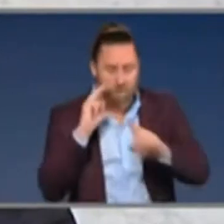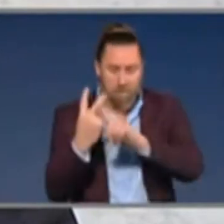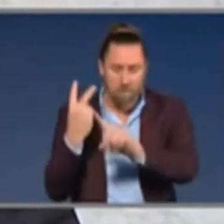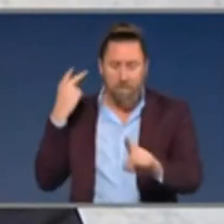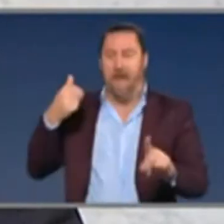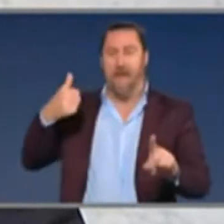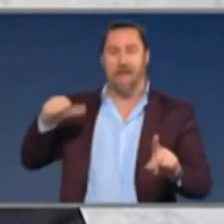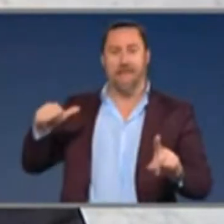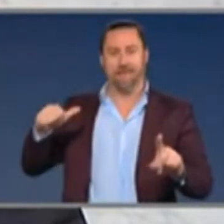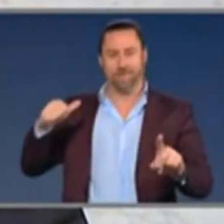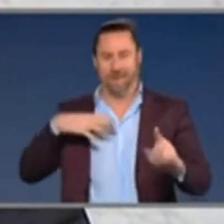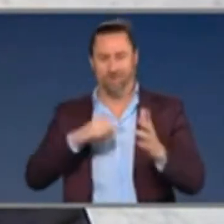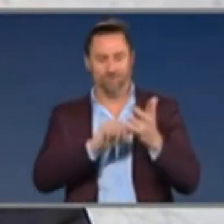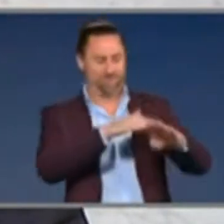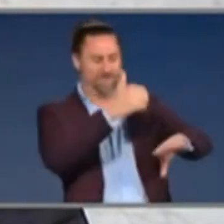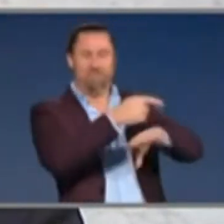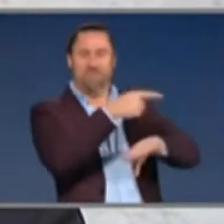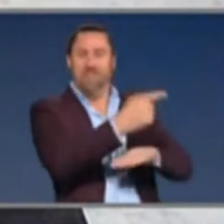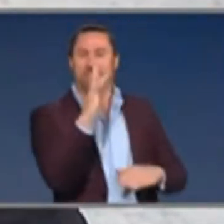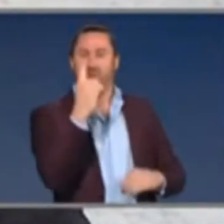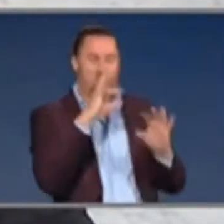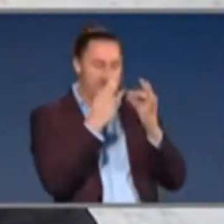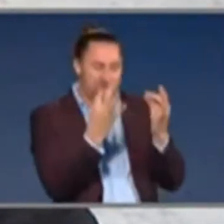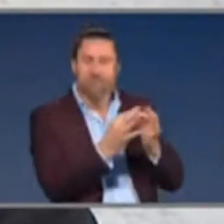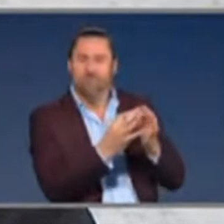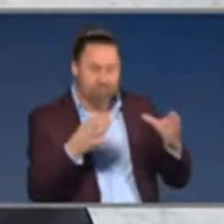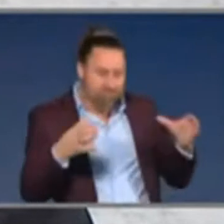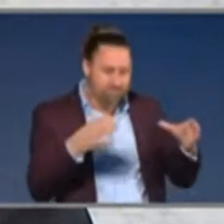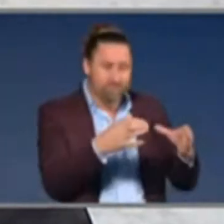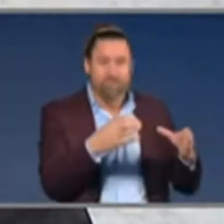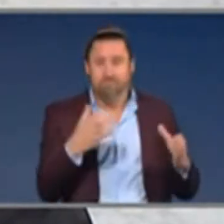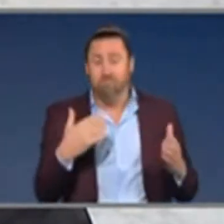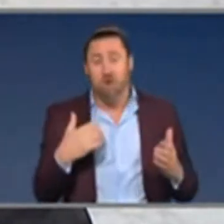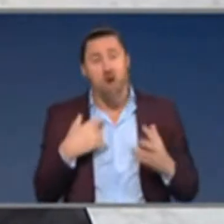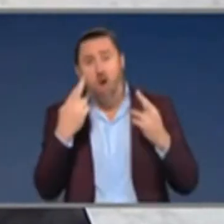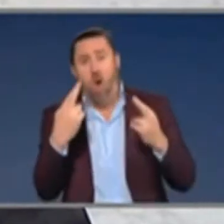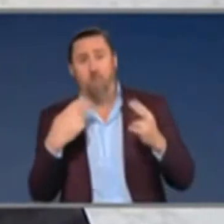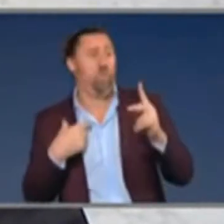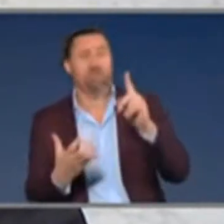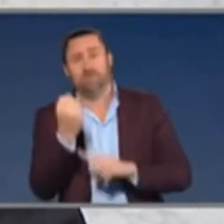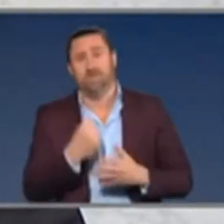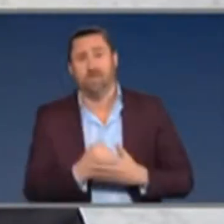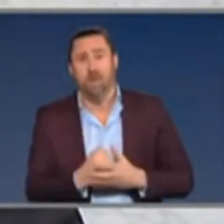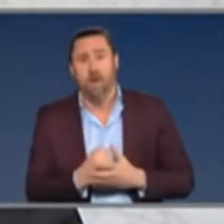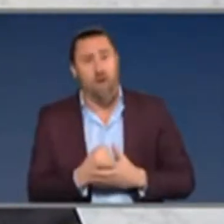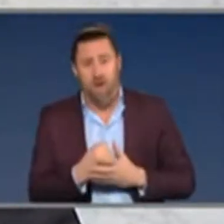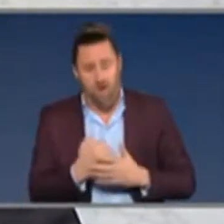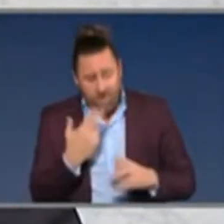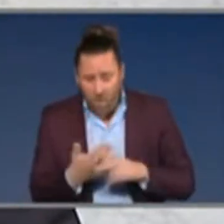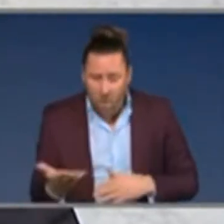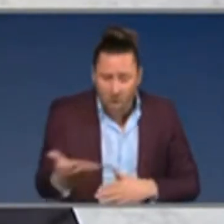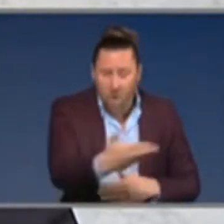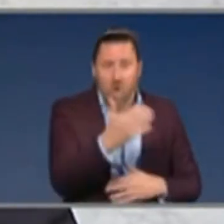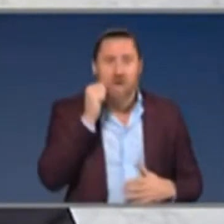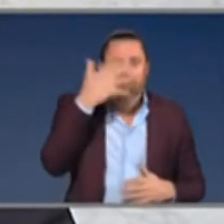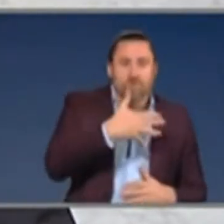that have been necessary. So I do hope, Mark, that we can live up to this. We owe it to every Indigenous boy and girl in the country